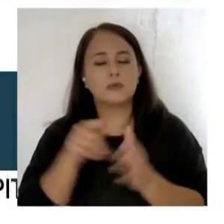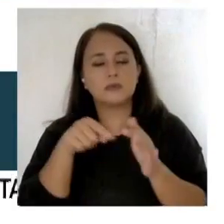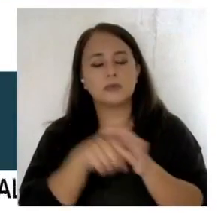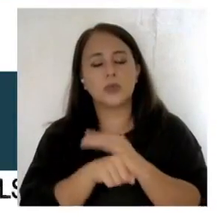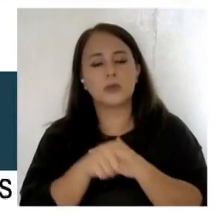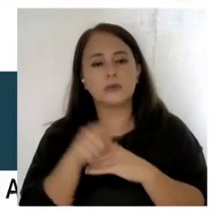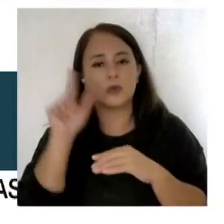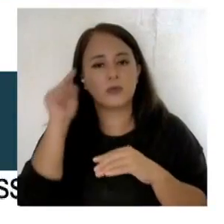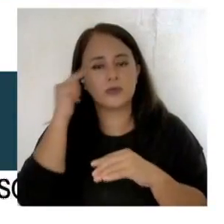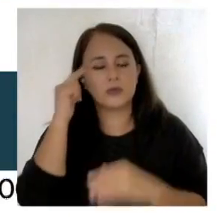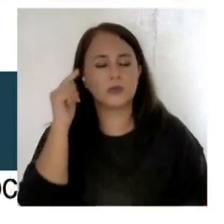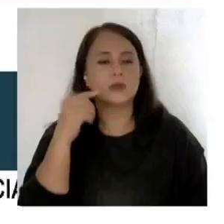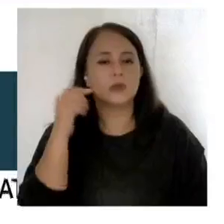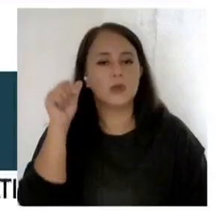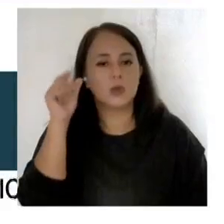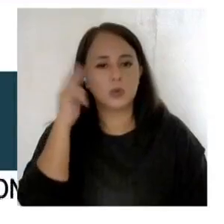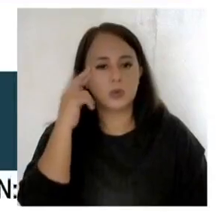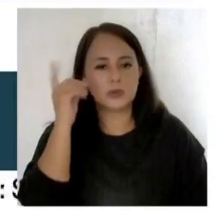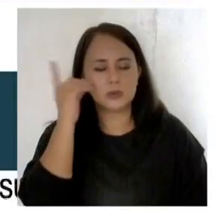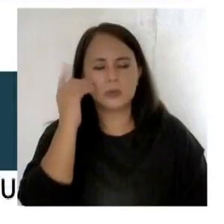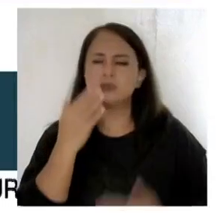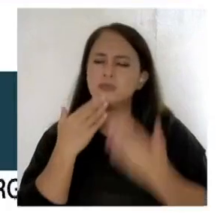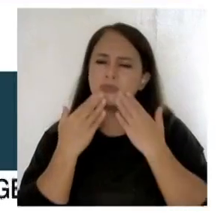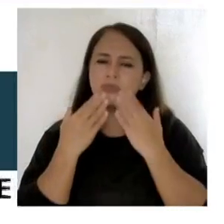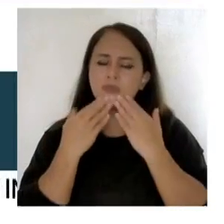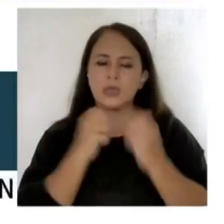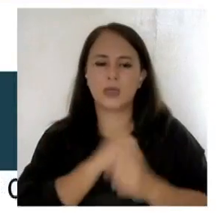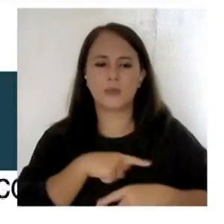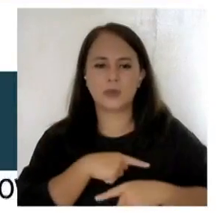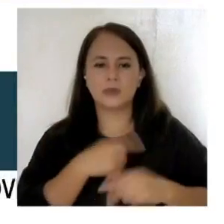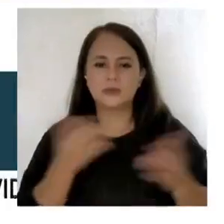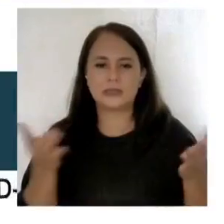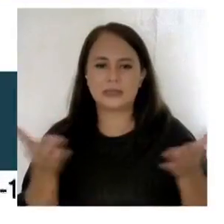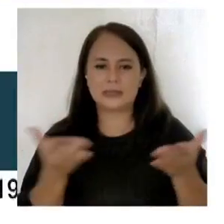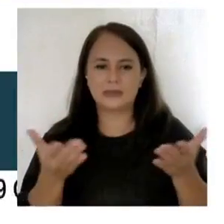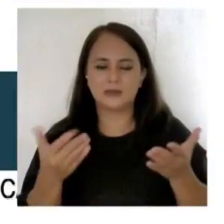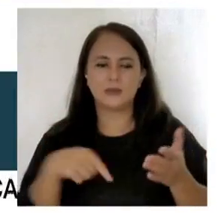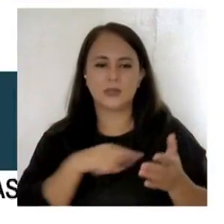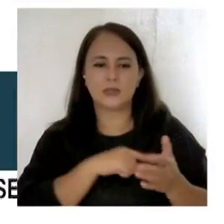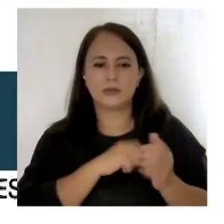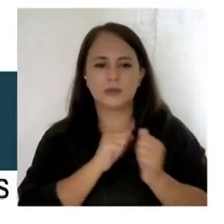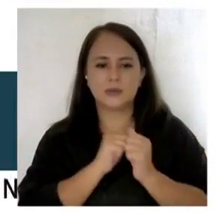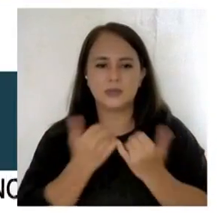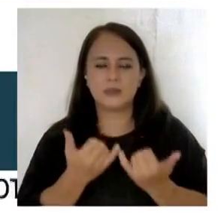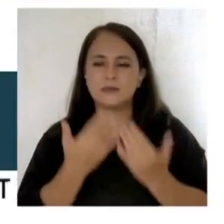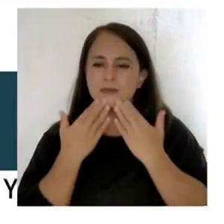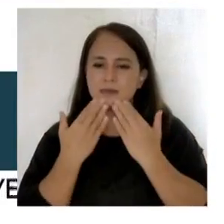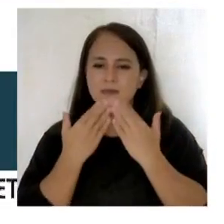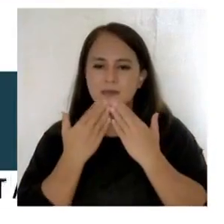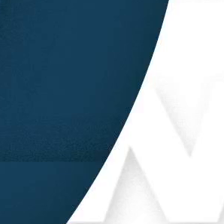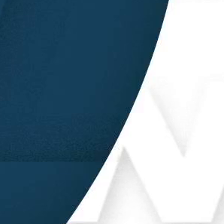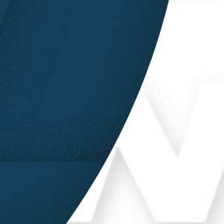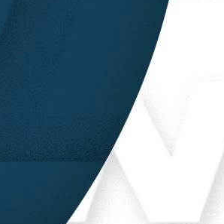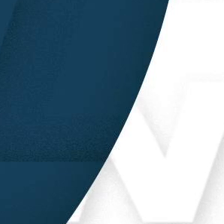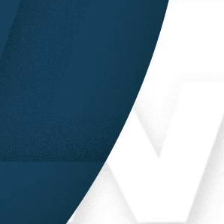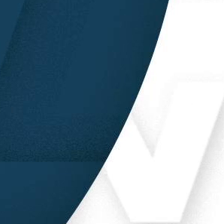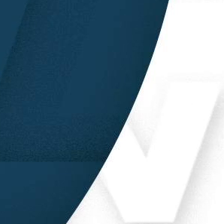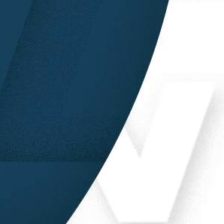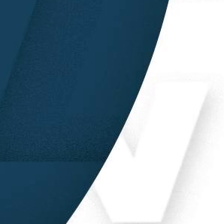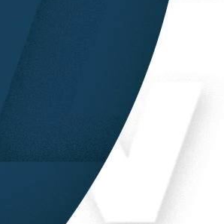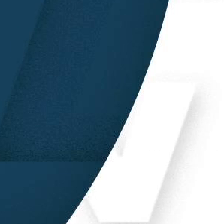you so much for joining us. We appreciate it for you to be here on the show with us today. Maraming salamat po. Thank you. Salamat po.